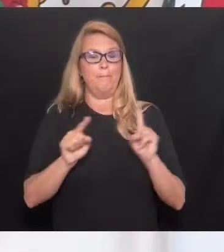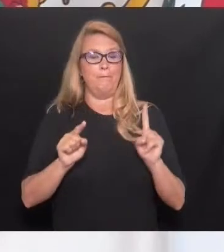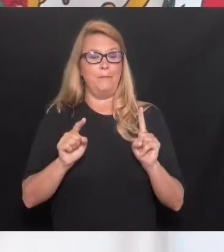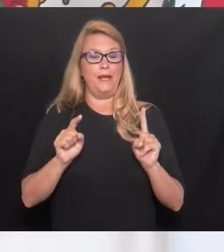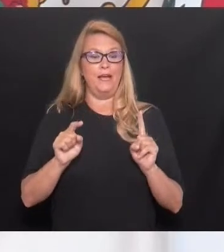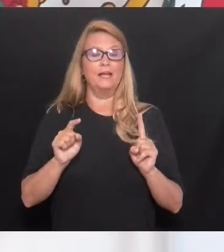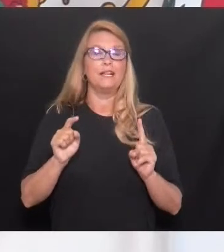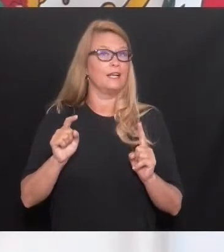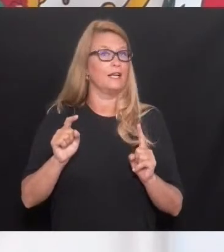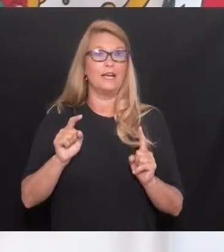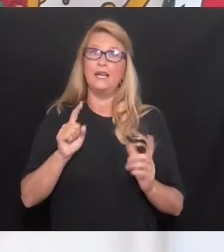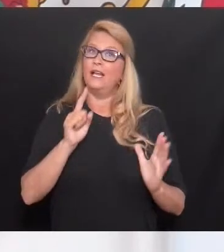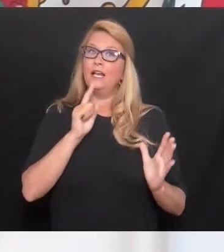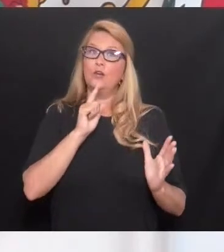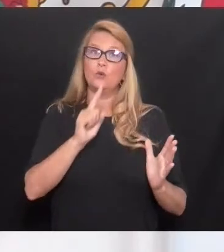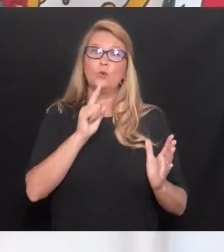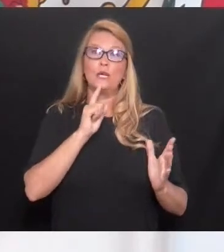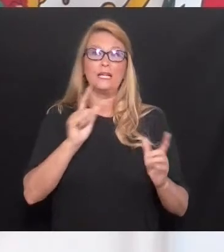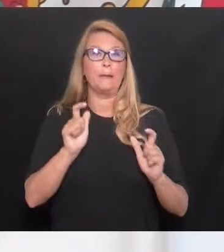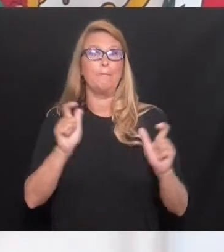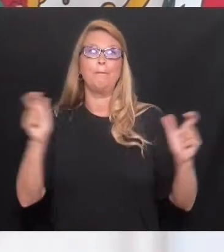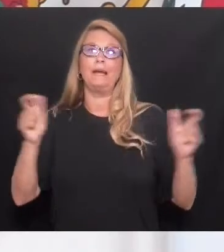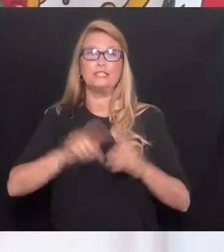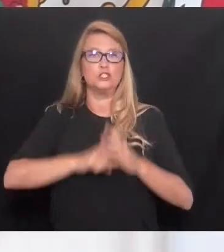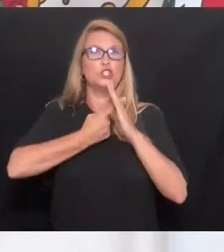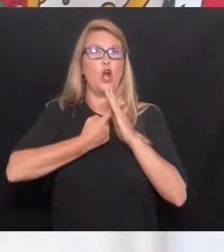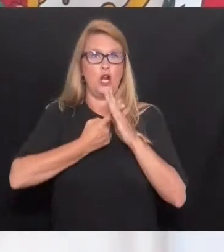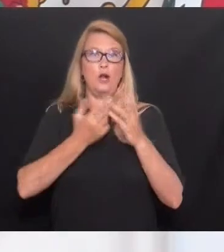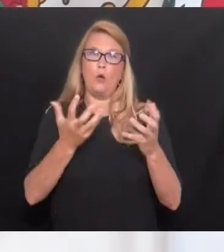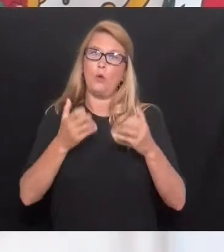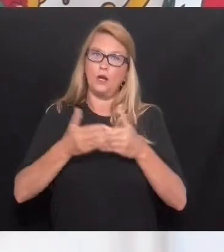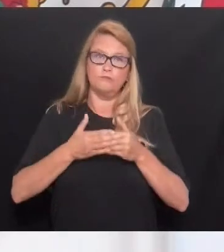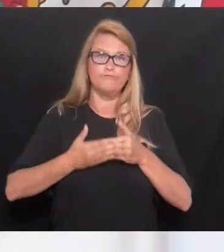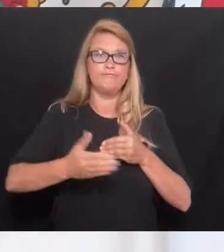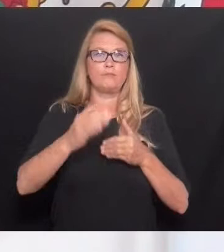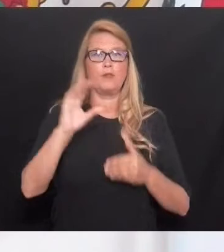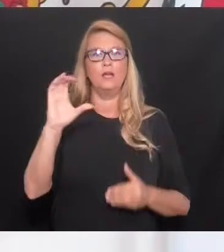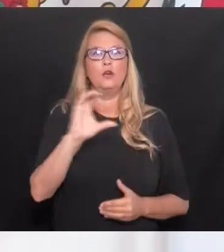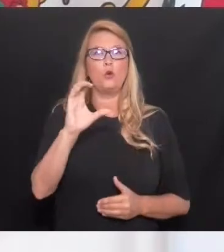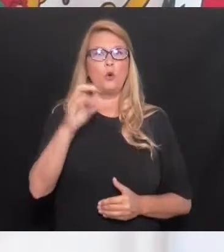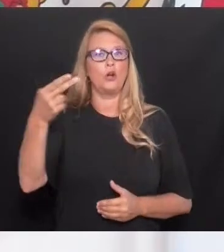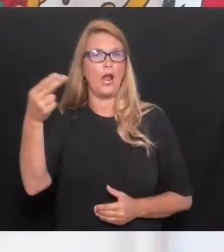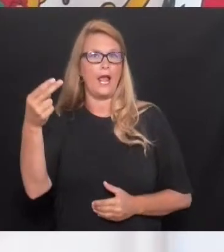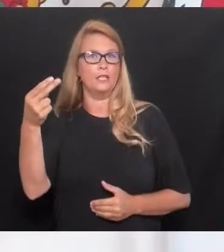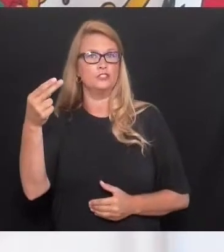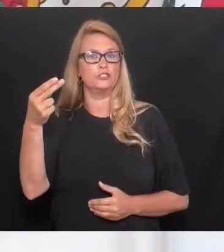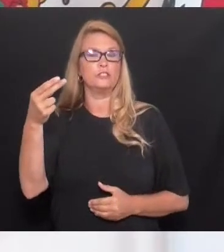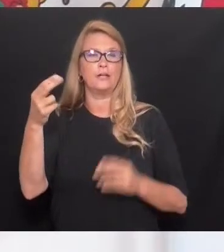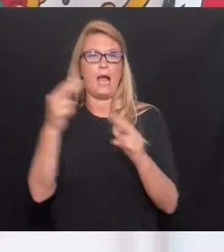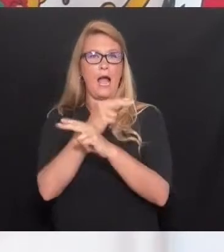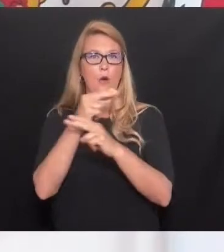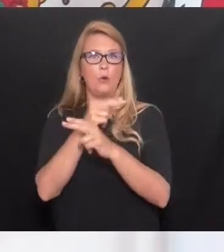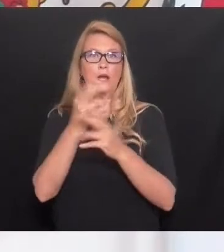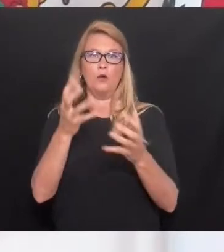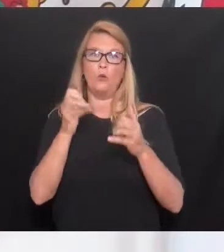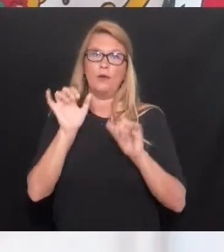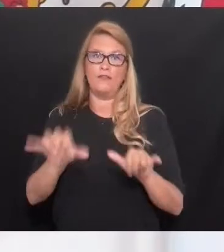after that, it'll be okay if we get a big jump on it. But I want to see Corridor H so badly completed, and I want to see the